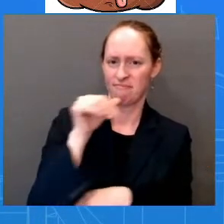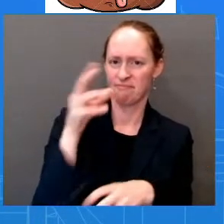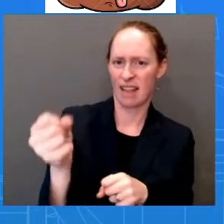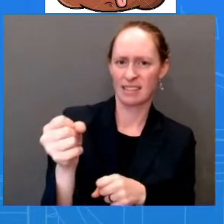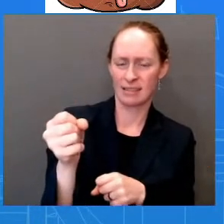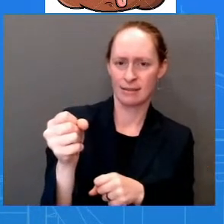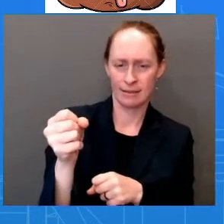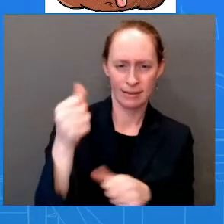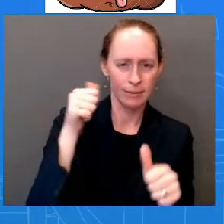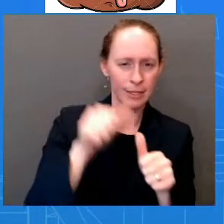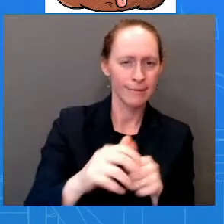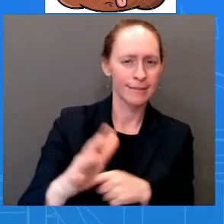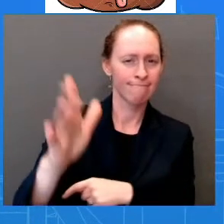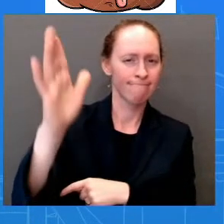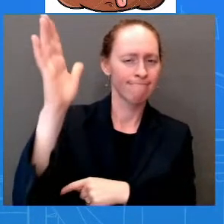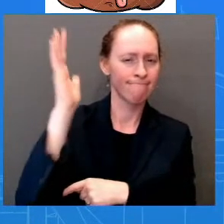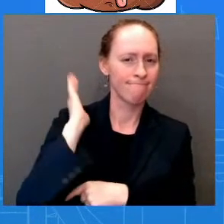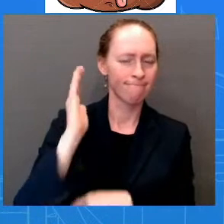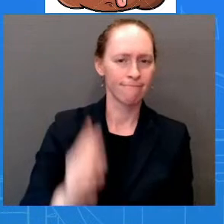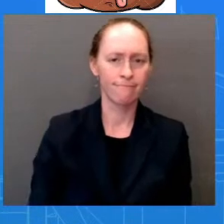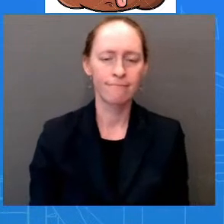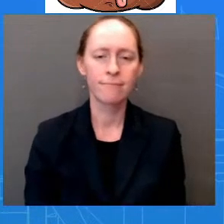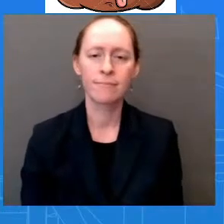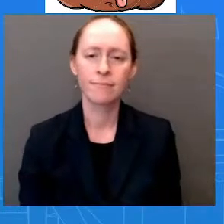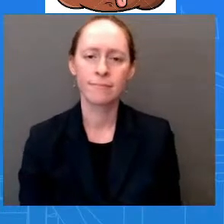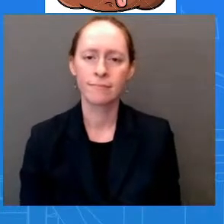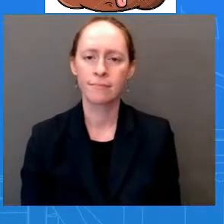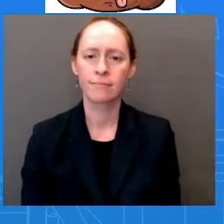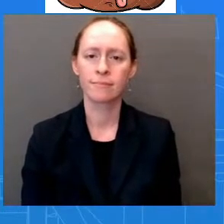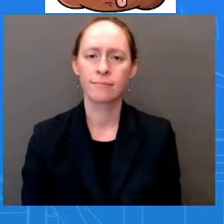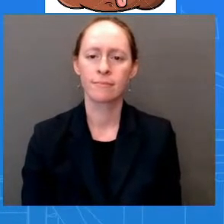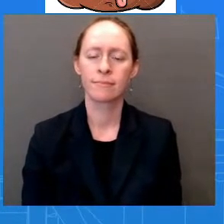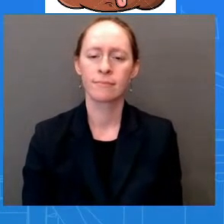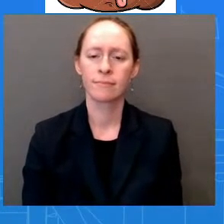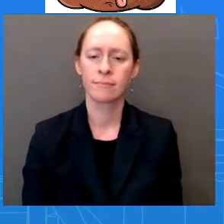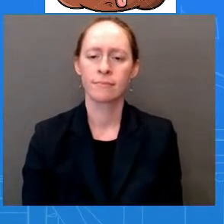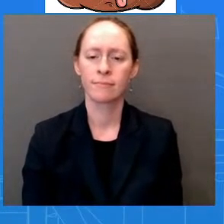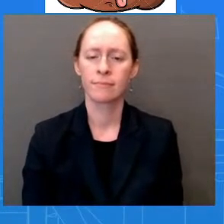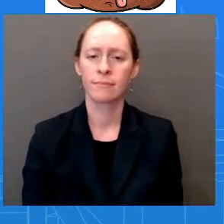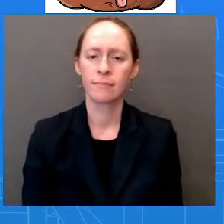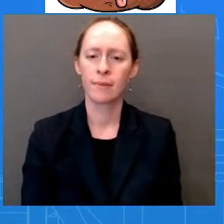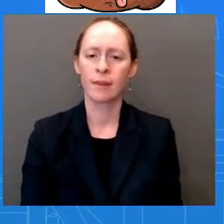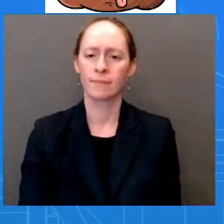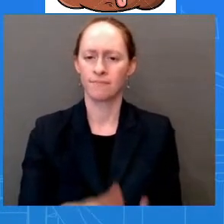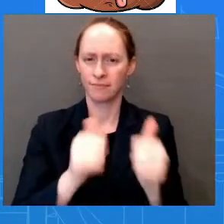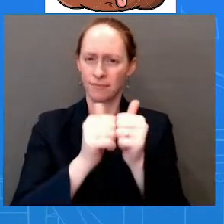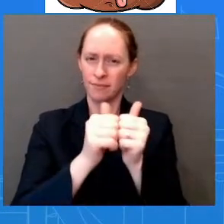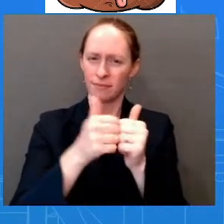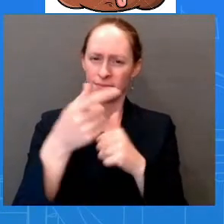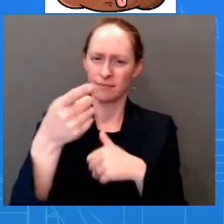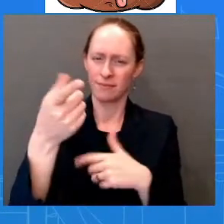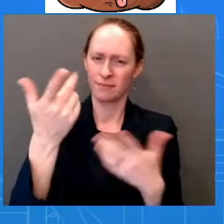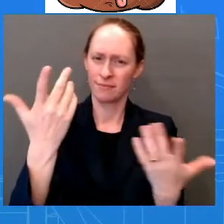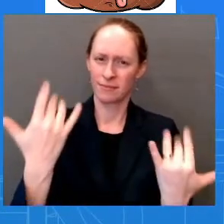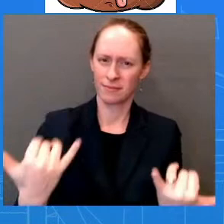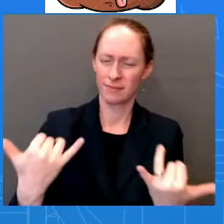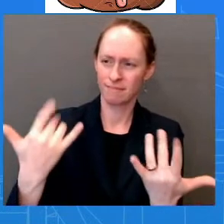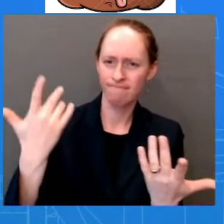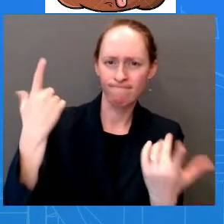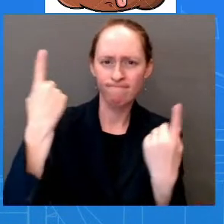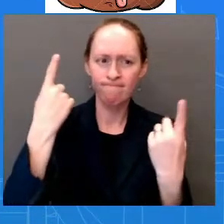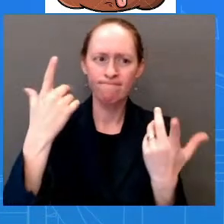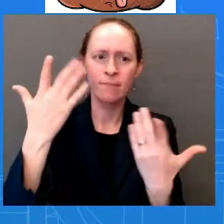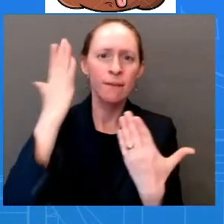Jha and his colleagues to emphasize that in future pandemics. Well, there was really a difference early on in the